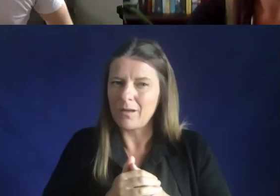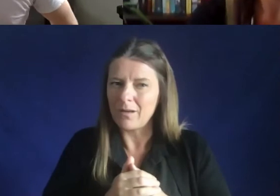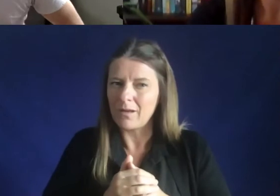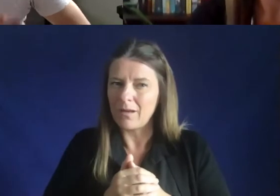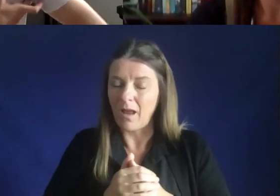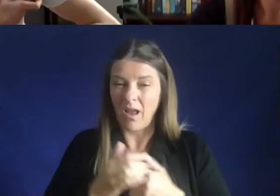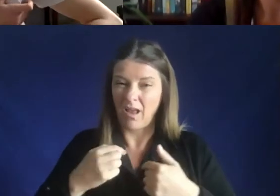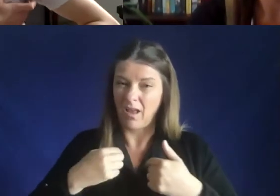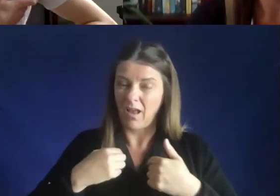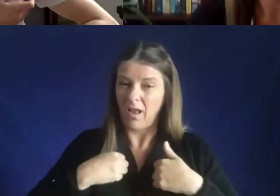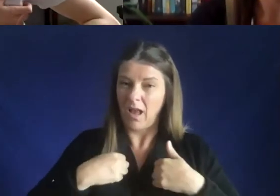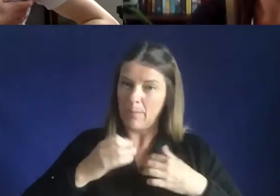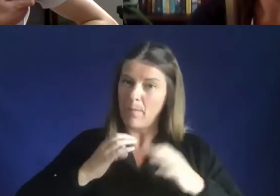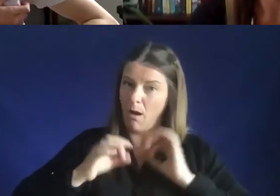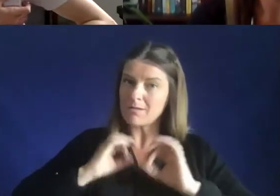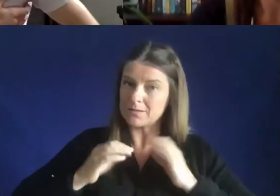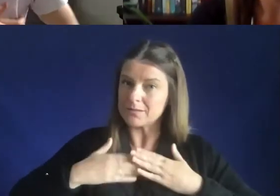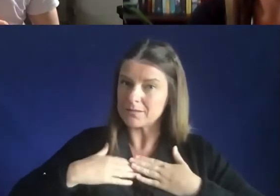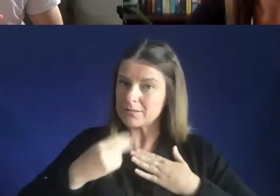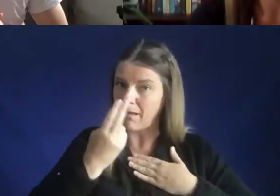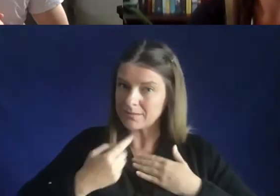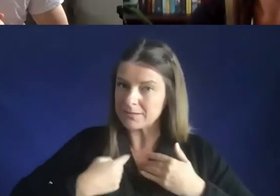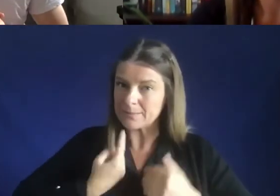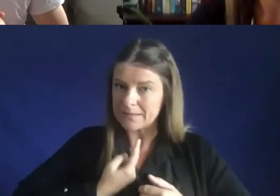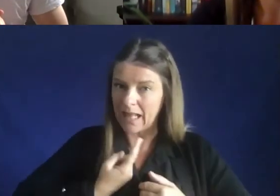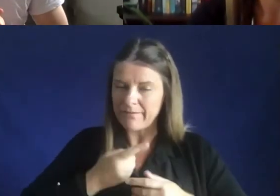work accessible. And